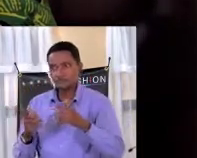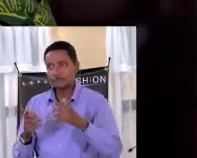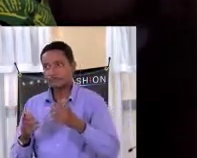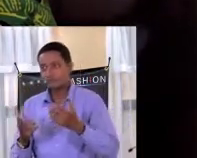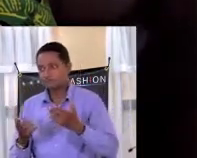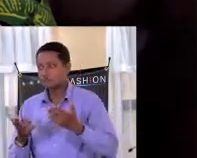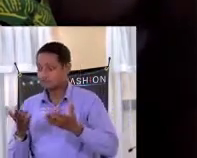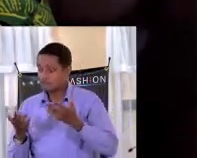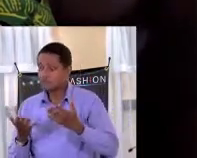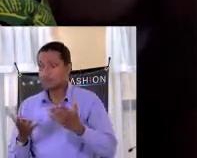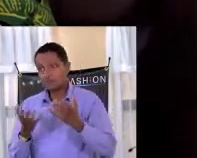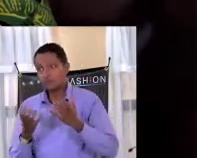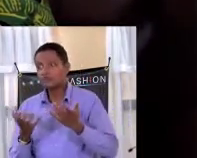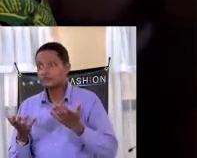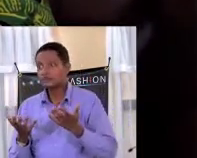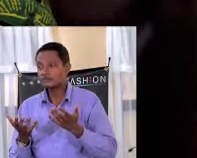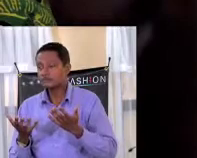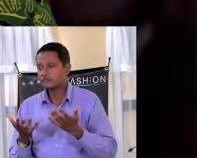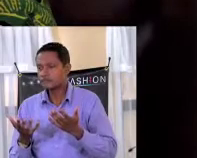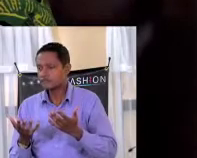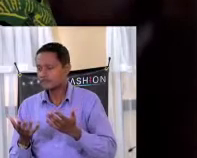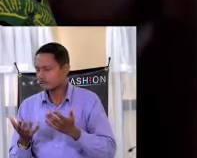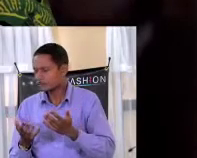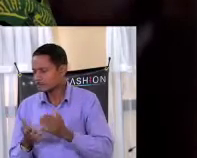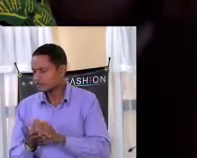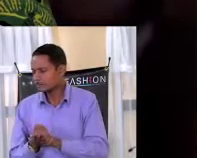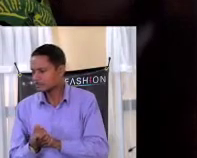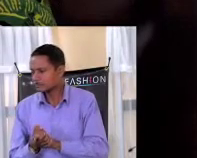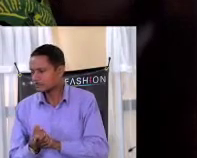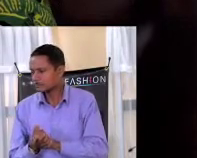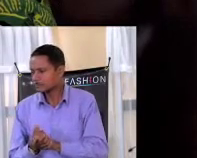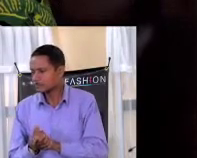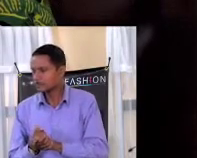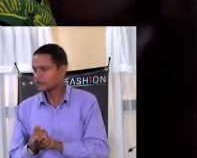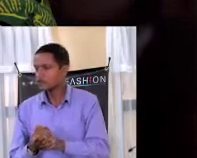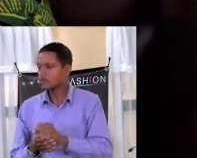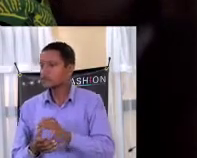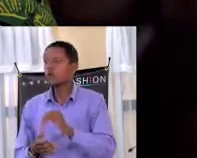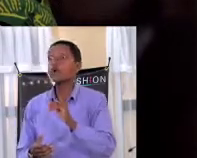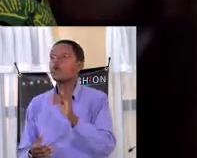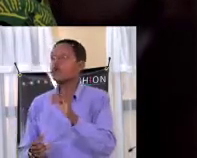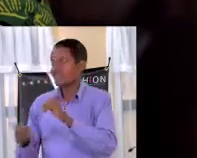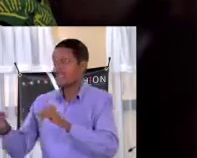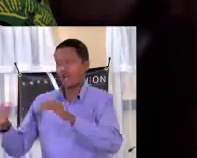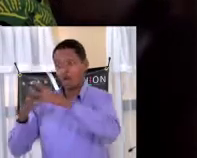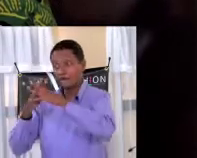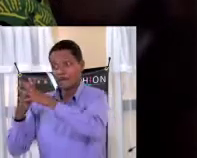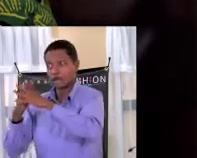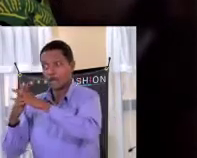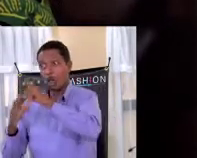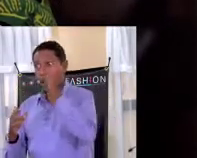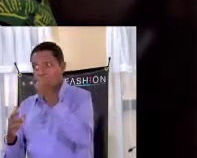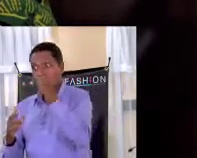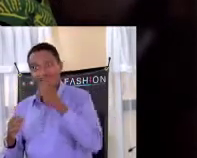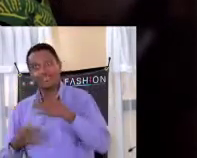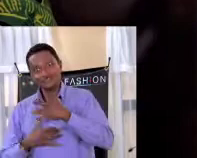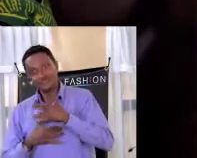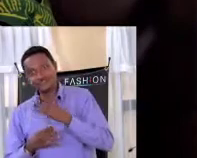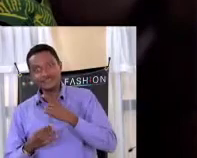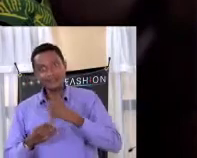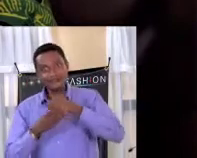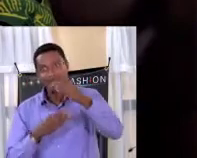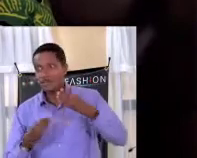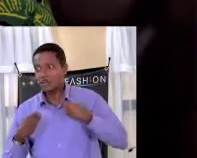ethnic aesthetic. We also appeal to markets in Asia, beyond Japan, of course, that understands aesthetic and